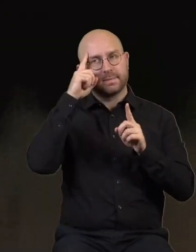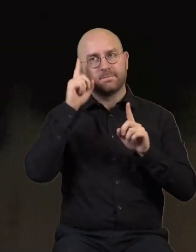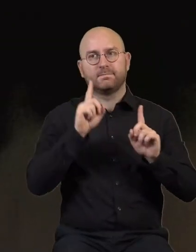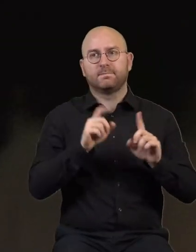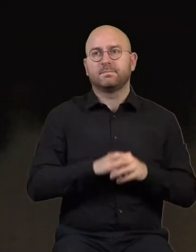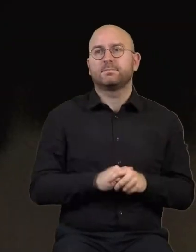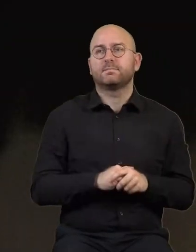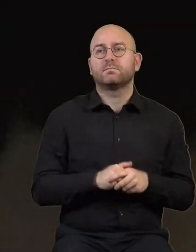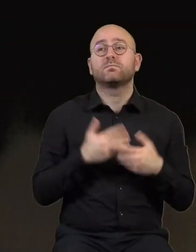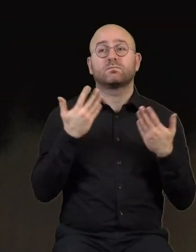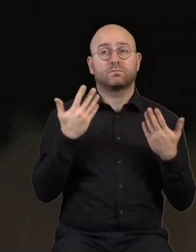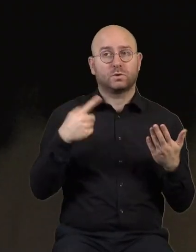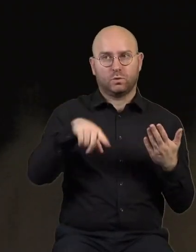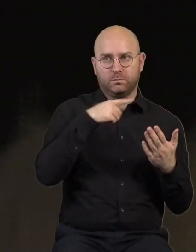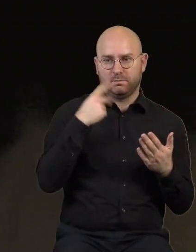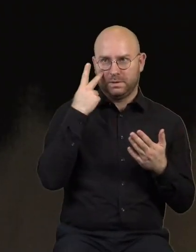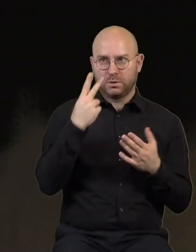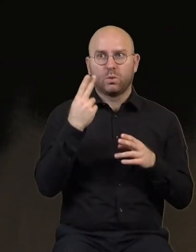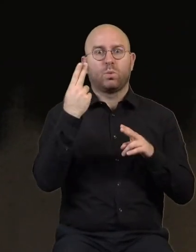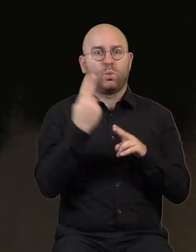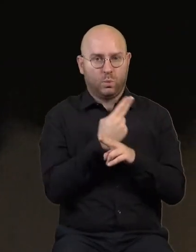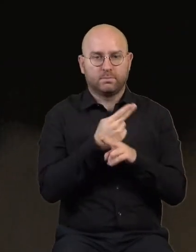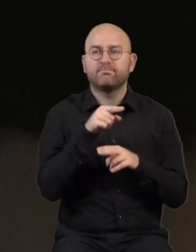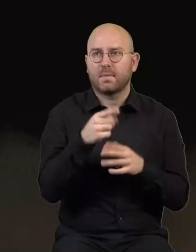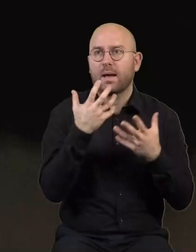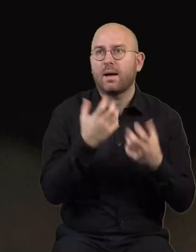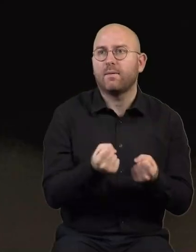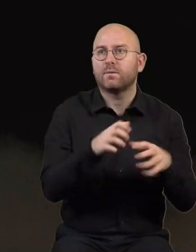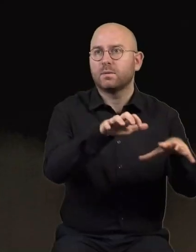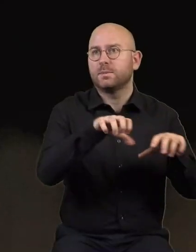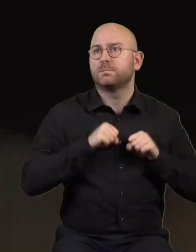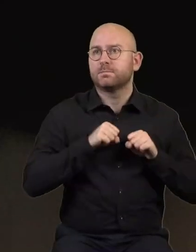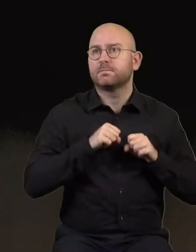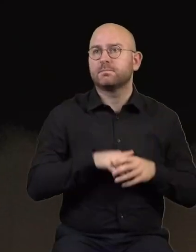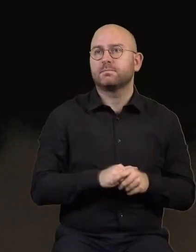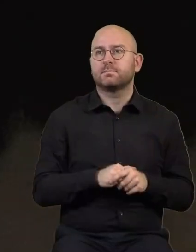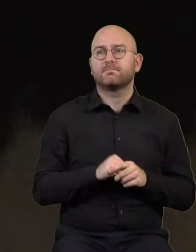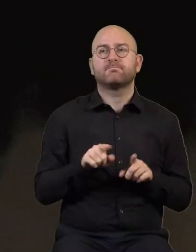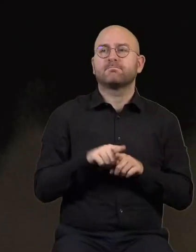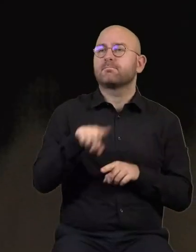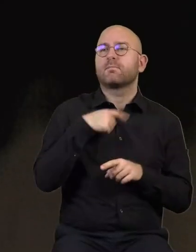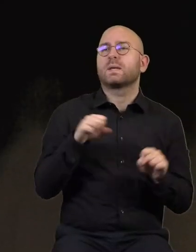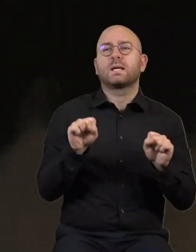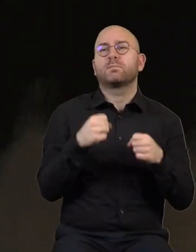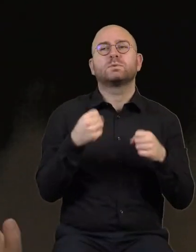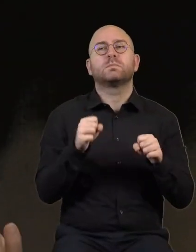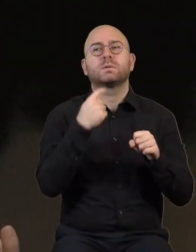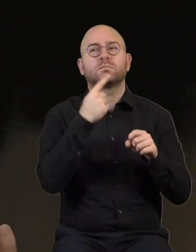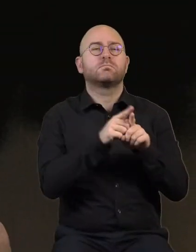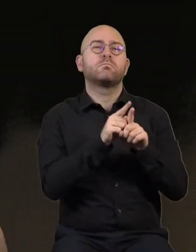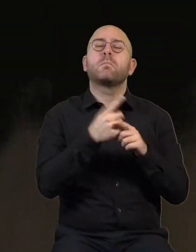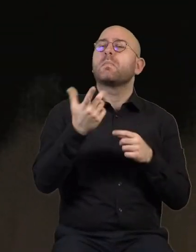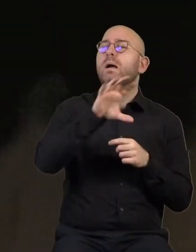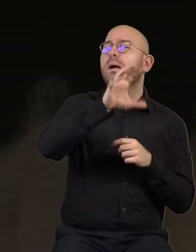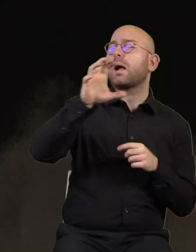cannot rely on the member states to plan the use of the European funds, because